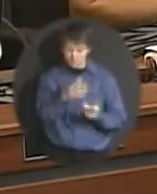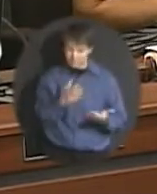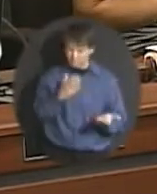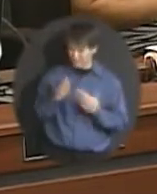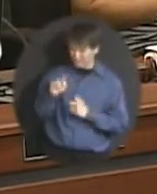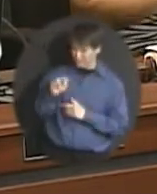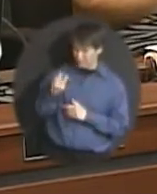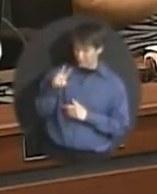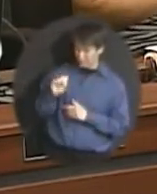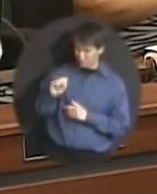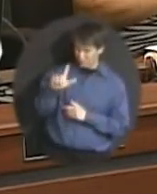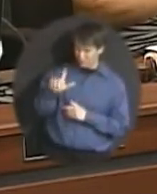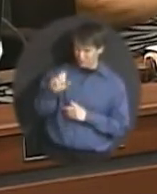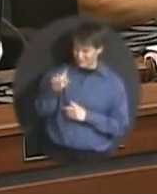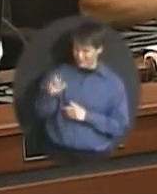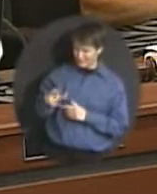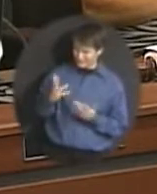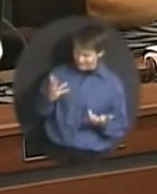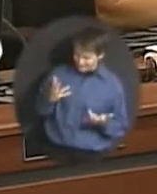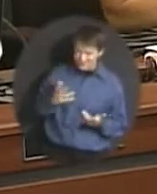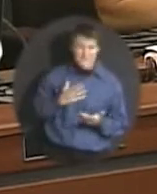the newsletter.